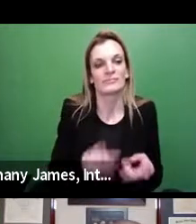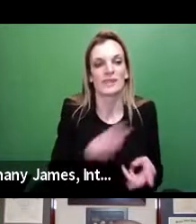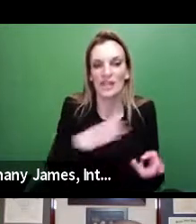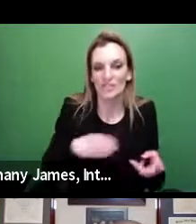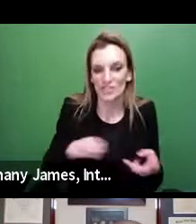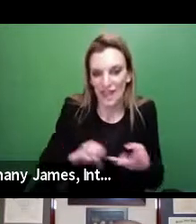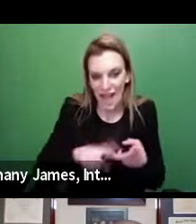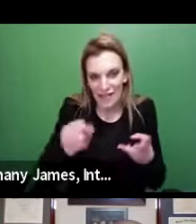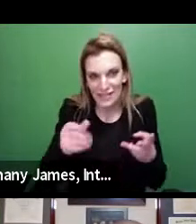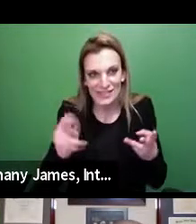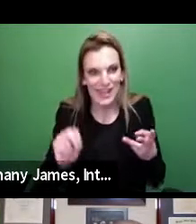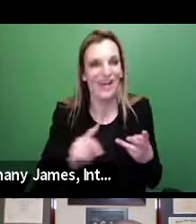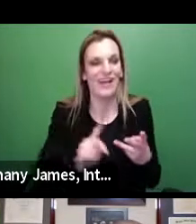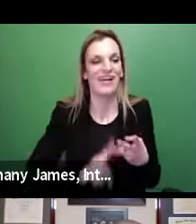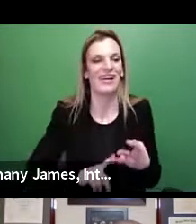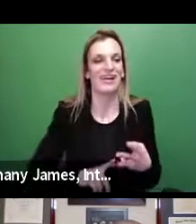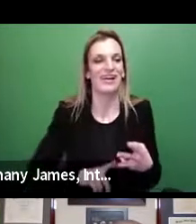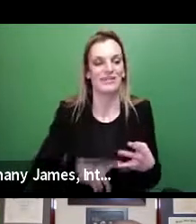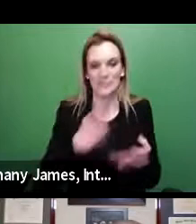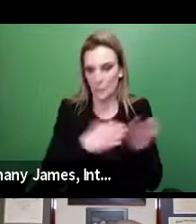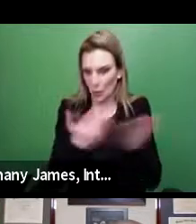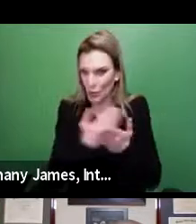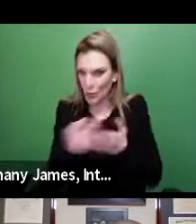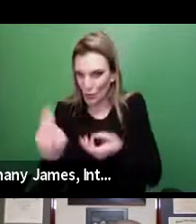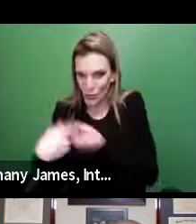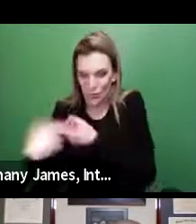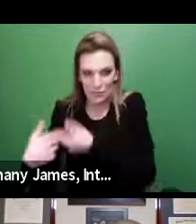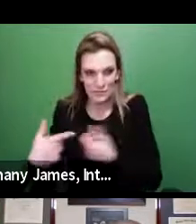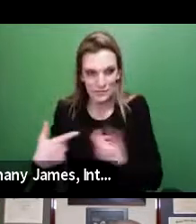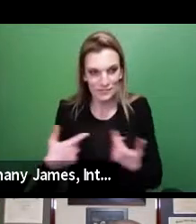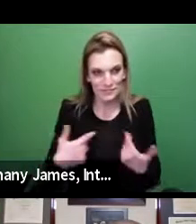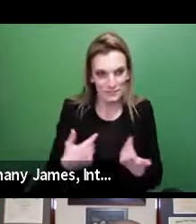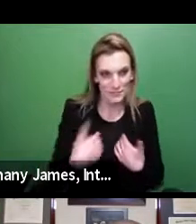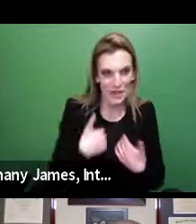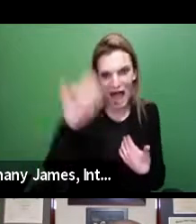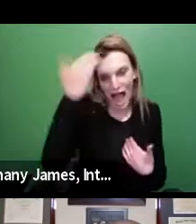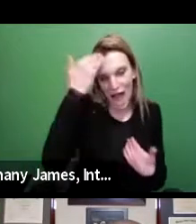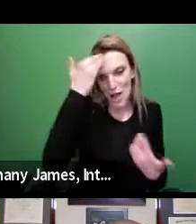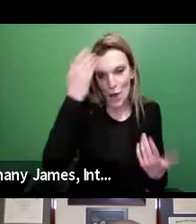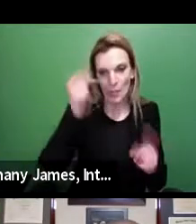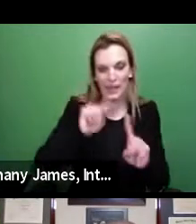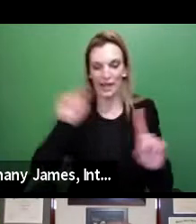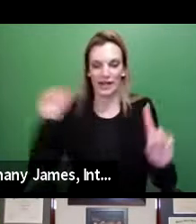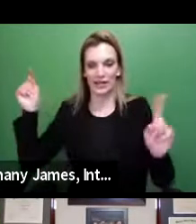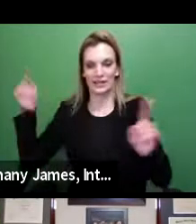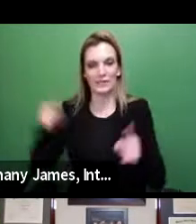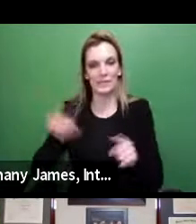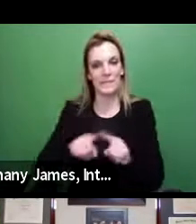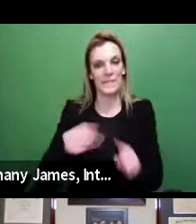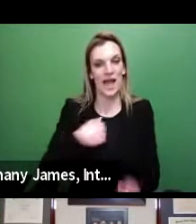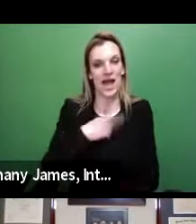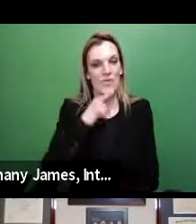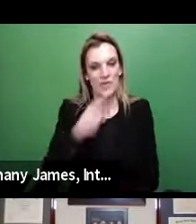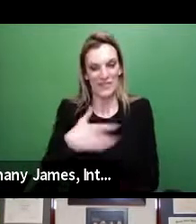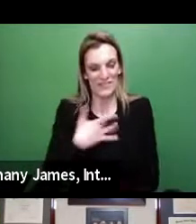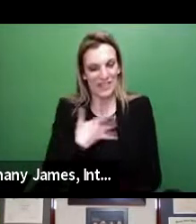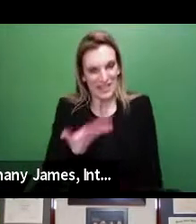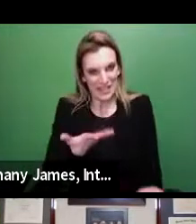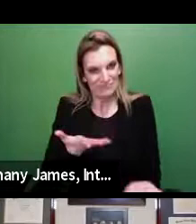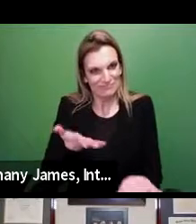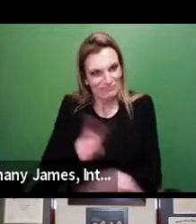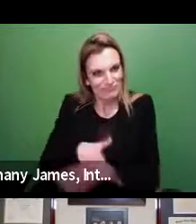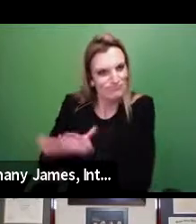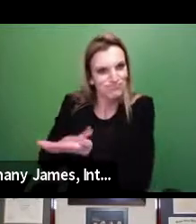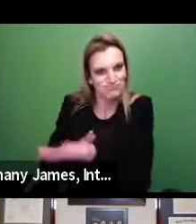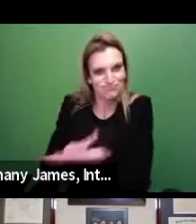Ellison, and some of the new ones that I know indirectly, But I wish you all the best of luck. And I know that you